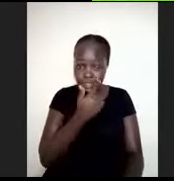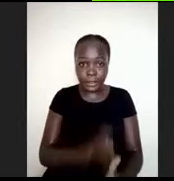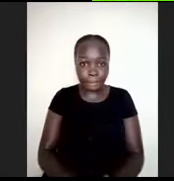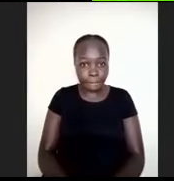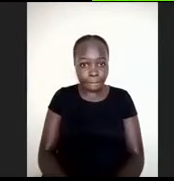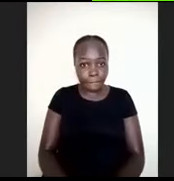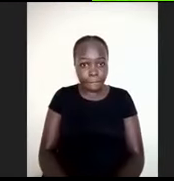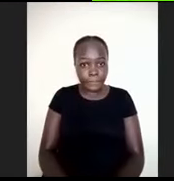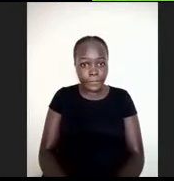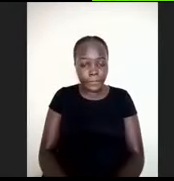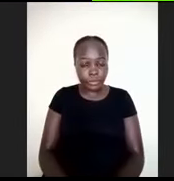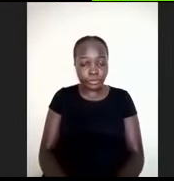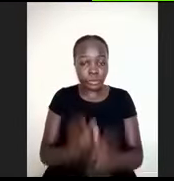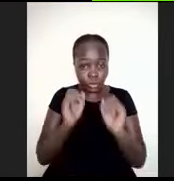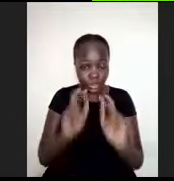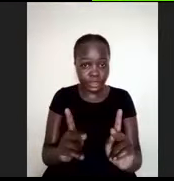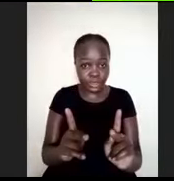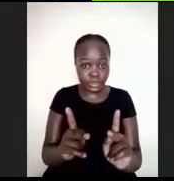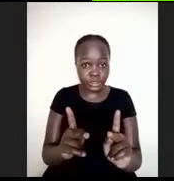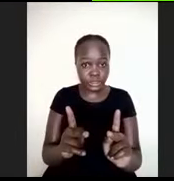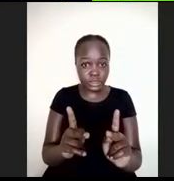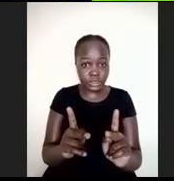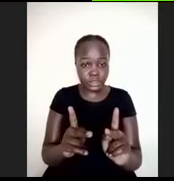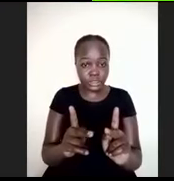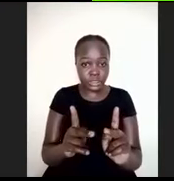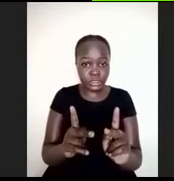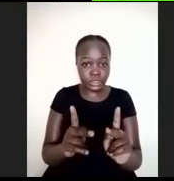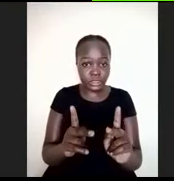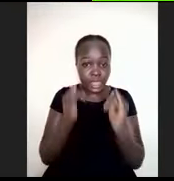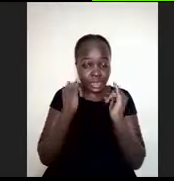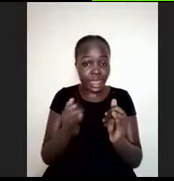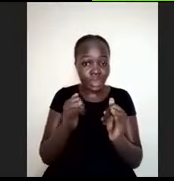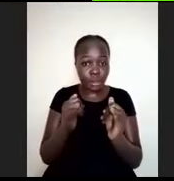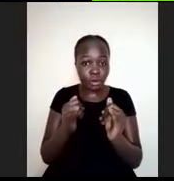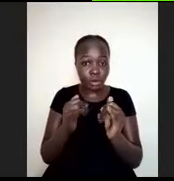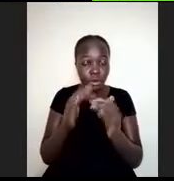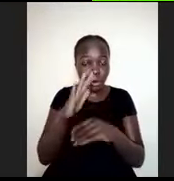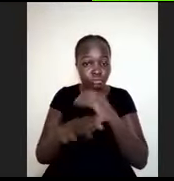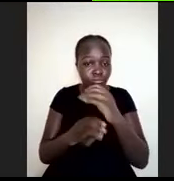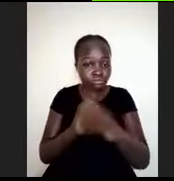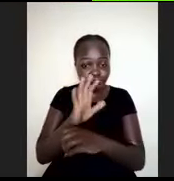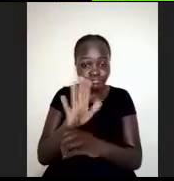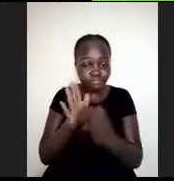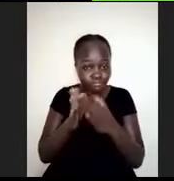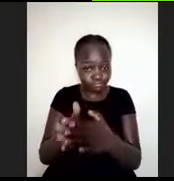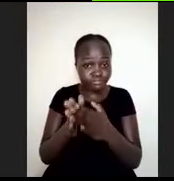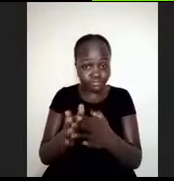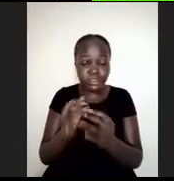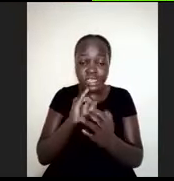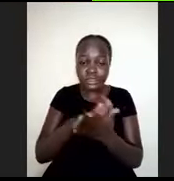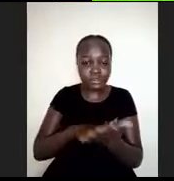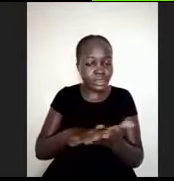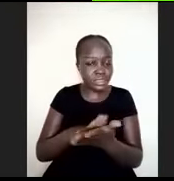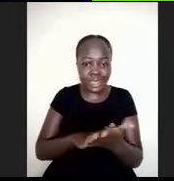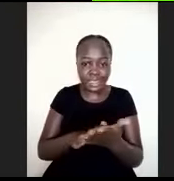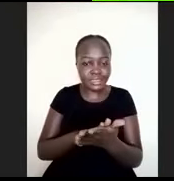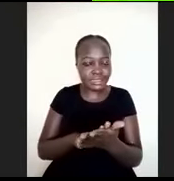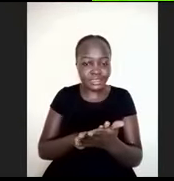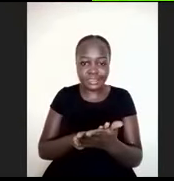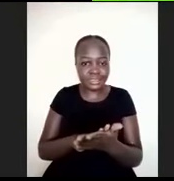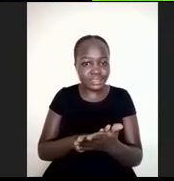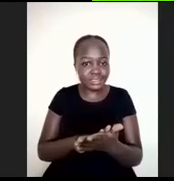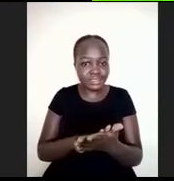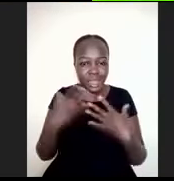Okay? Now, pornography, it's basically just